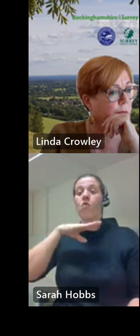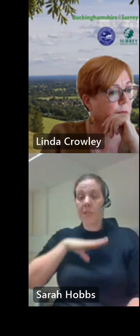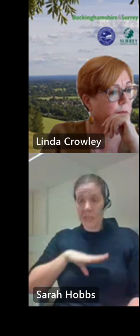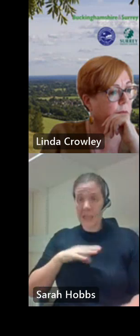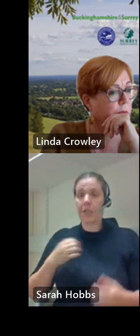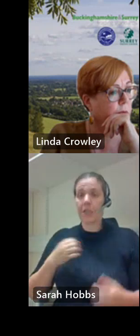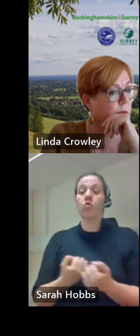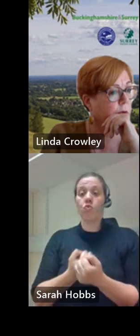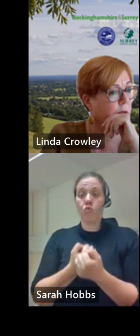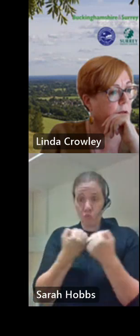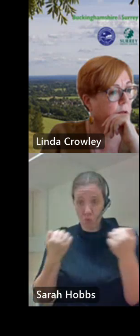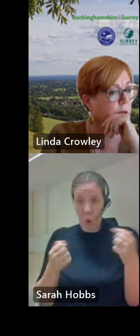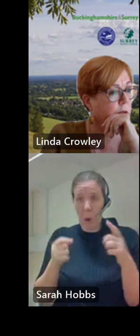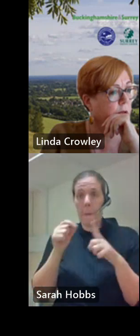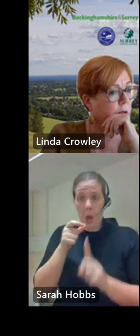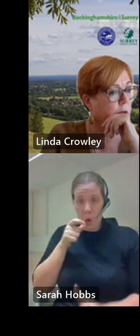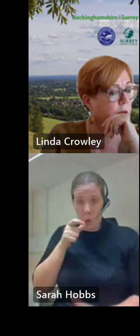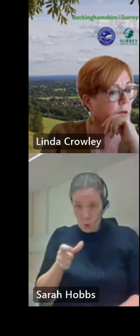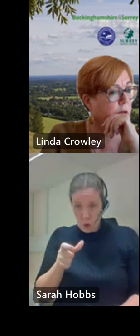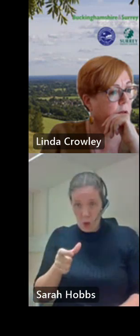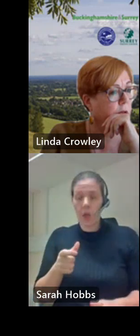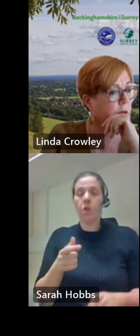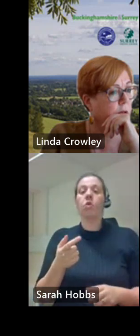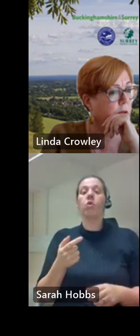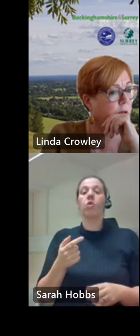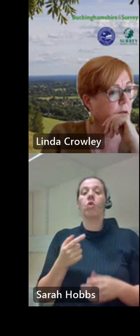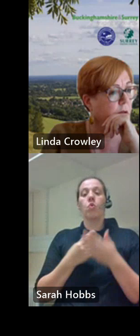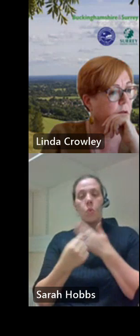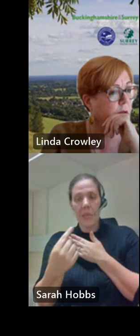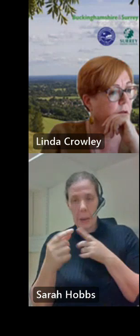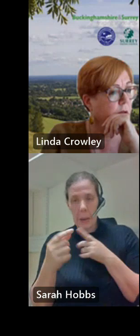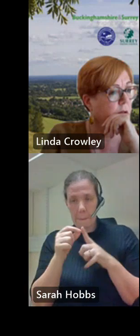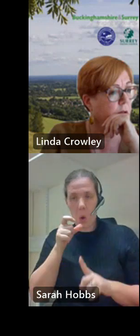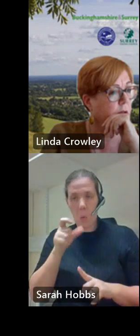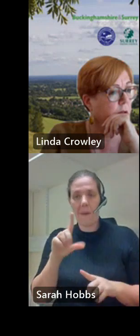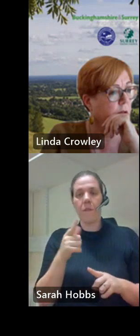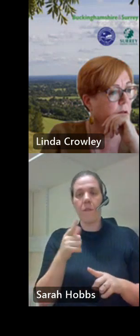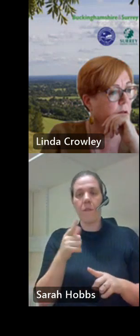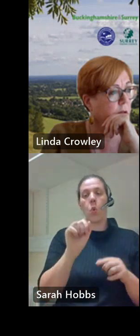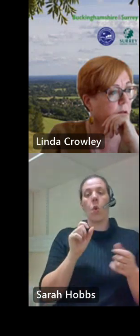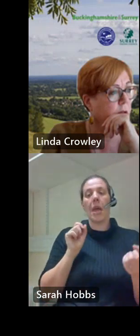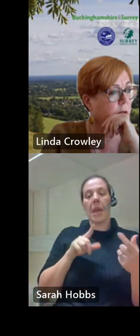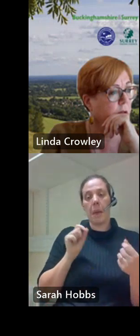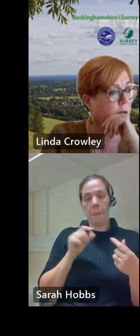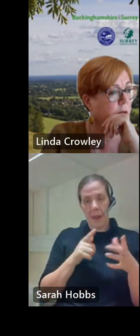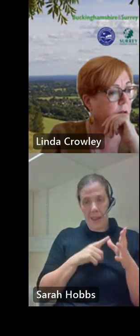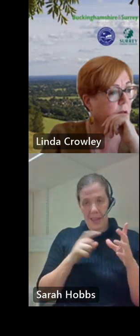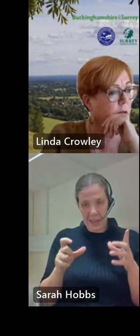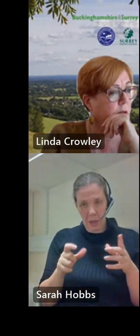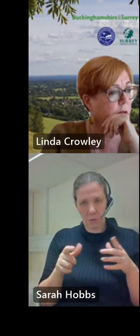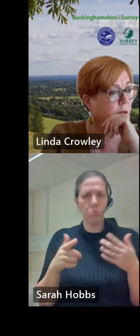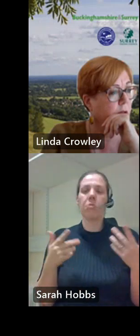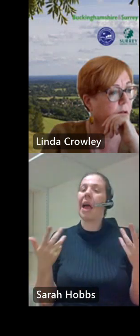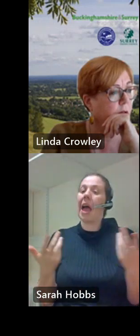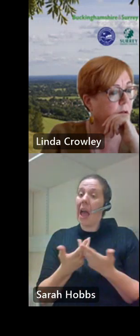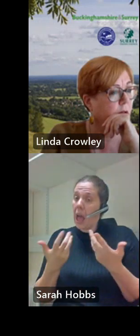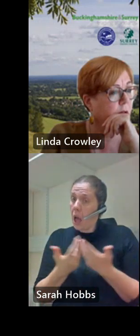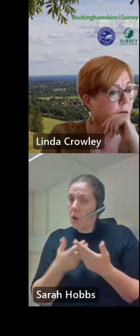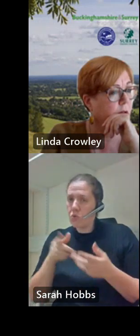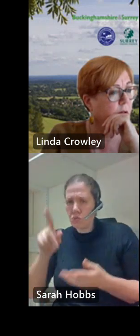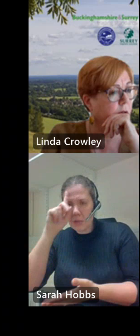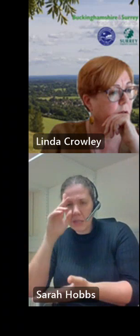and unique password or different password for your email account. Now, how you do that is entirely up to you, but they